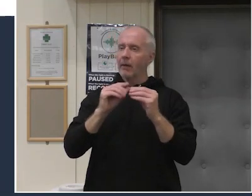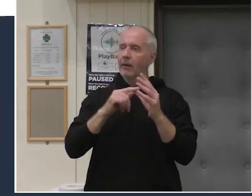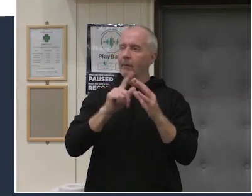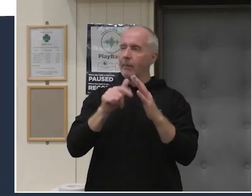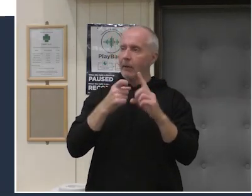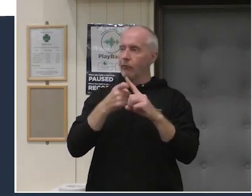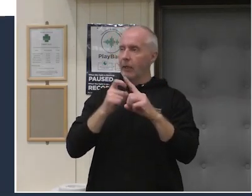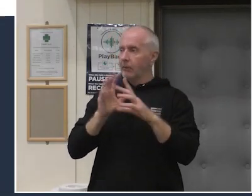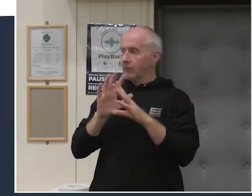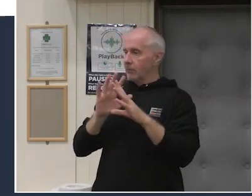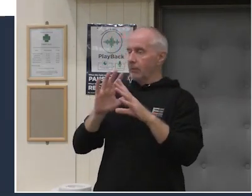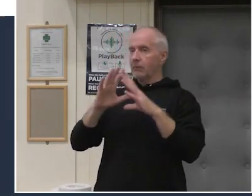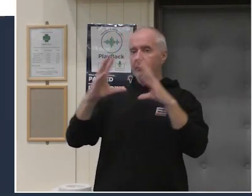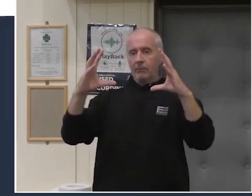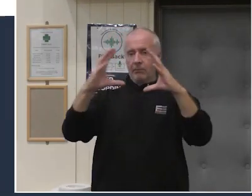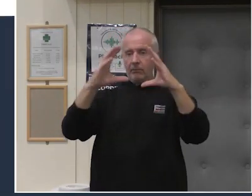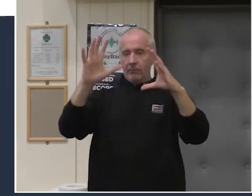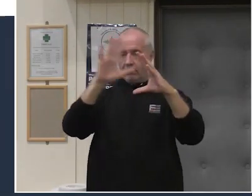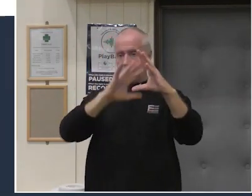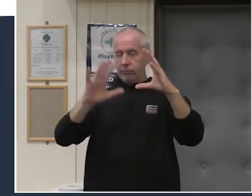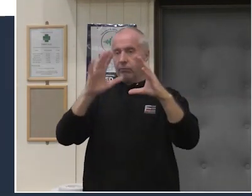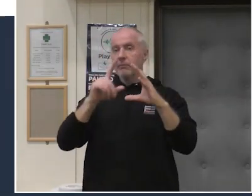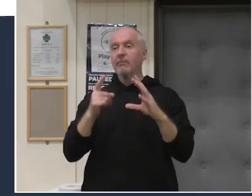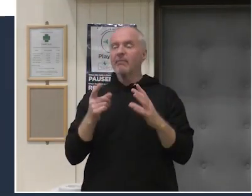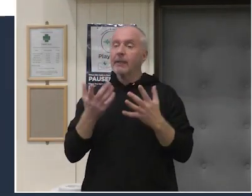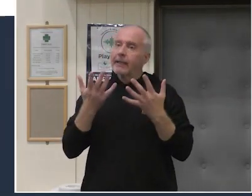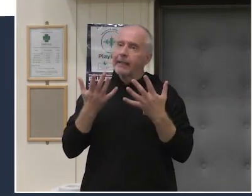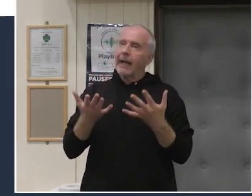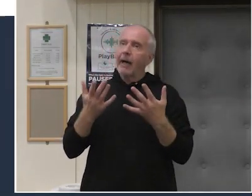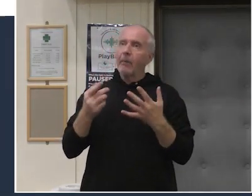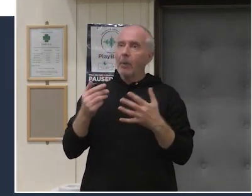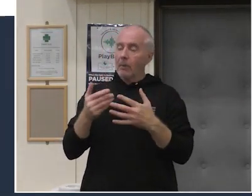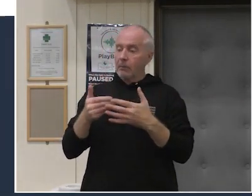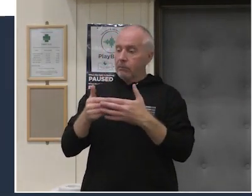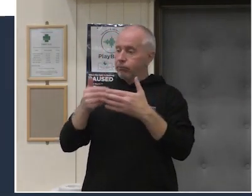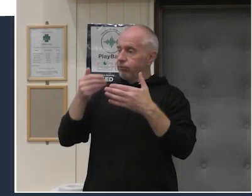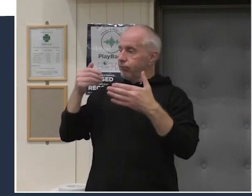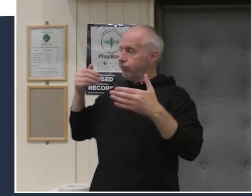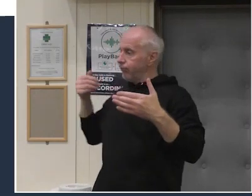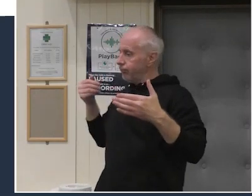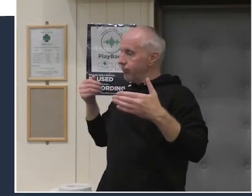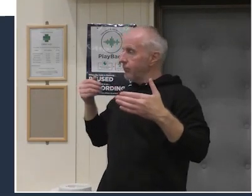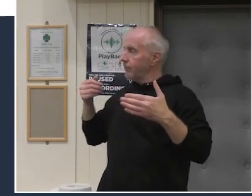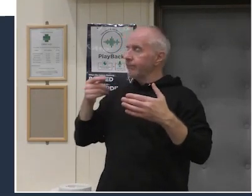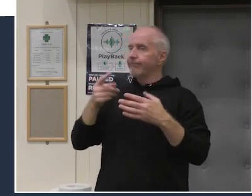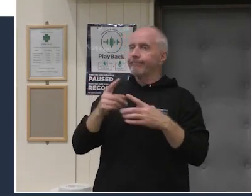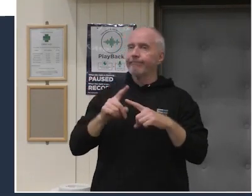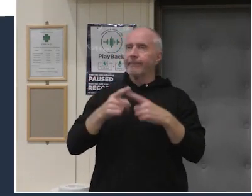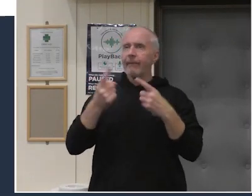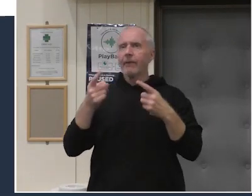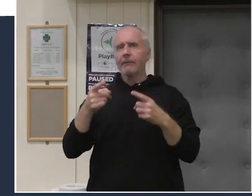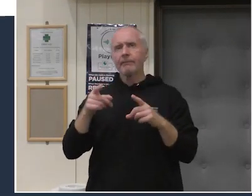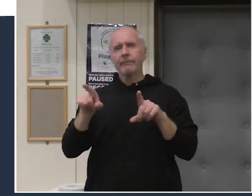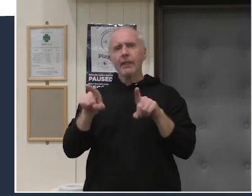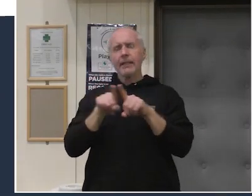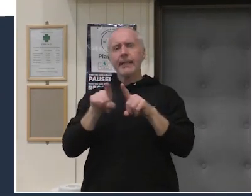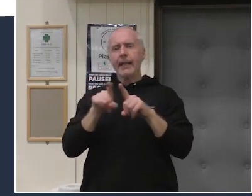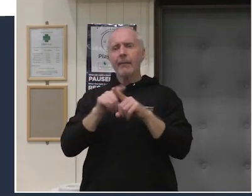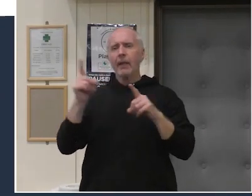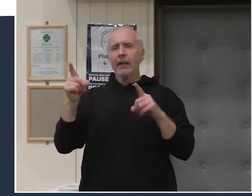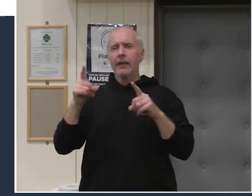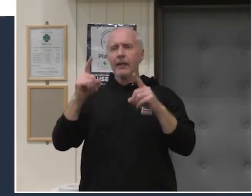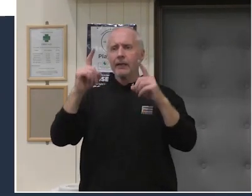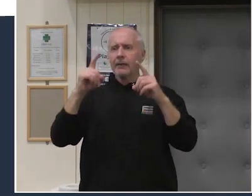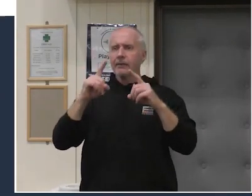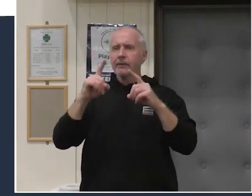it first started being. Now, it can be thought of as a snapshot of the